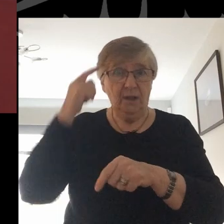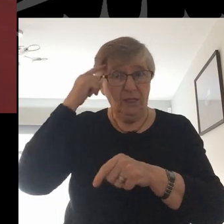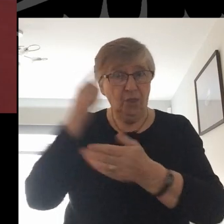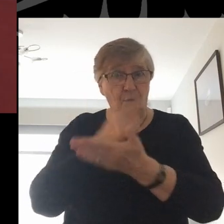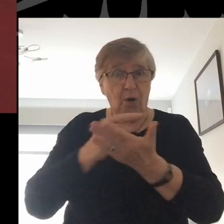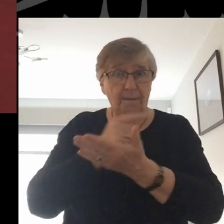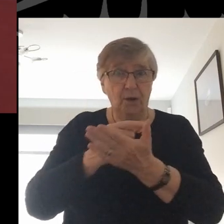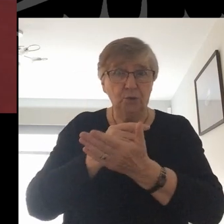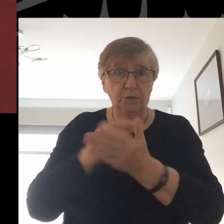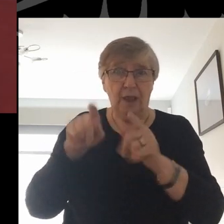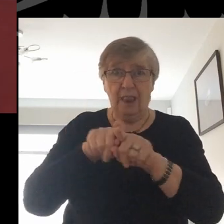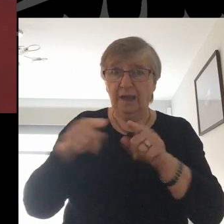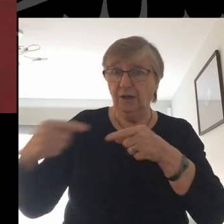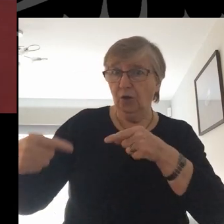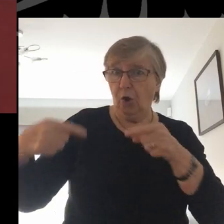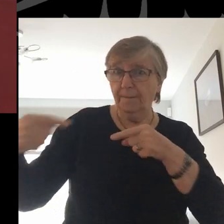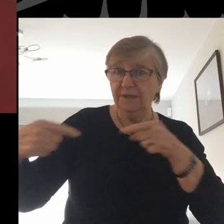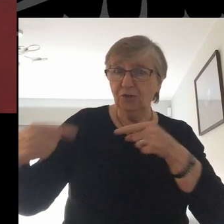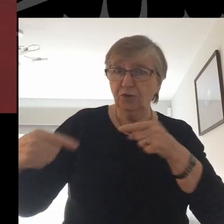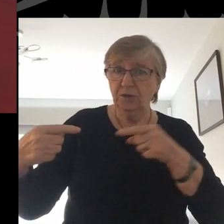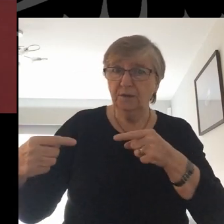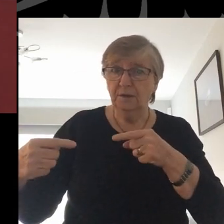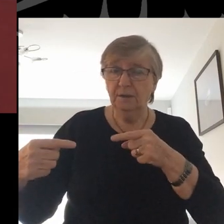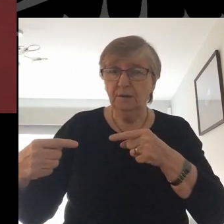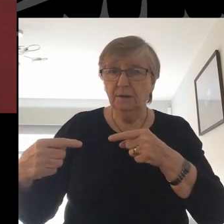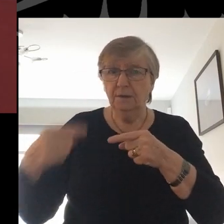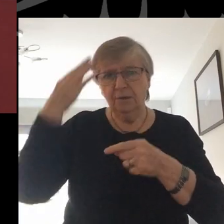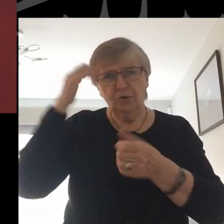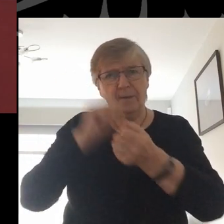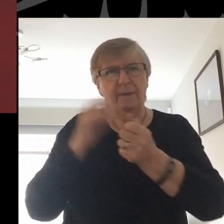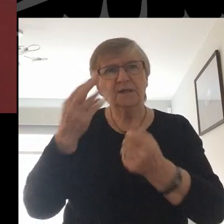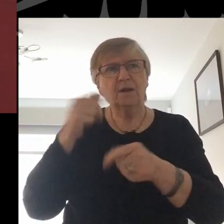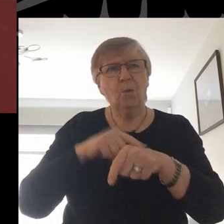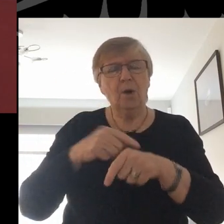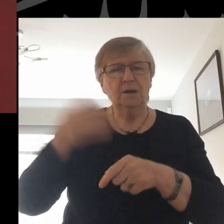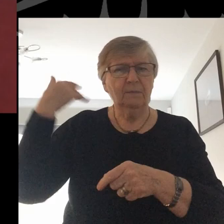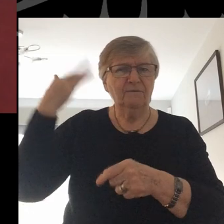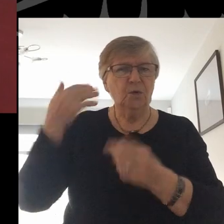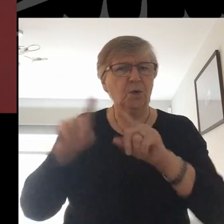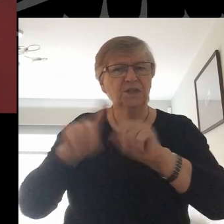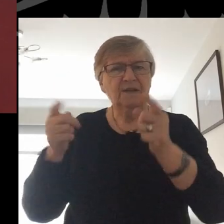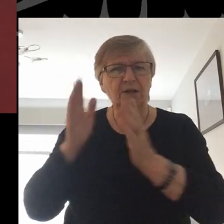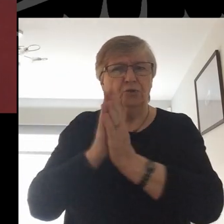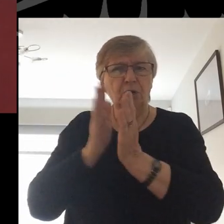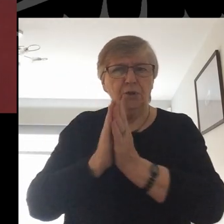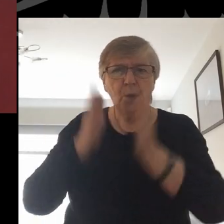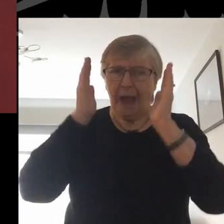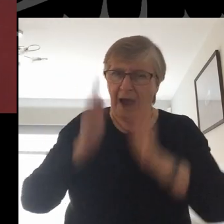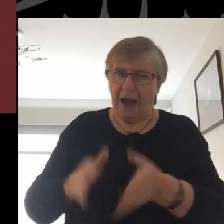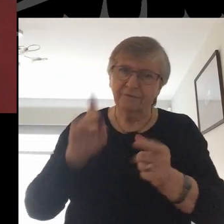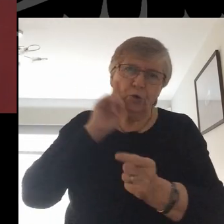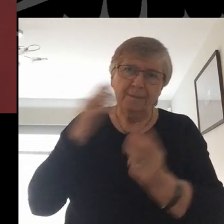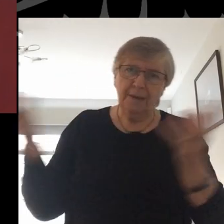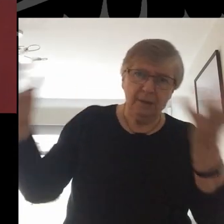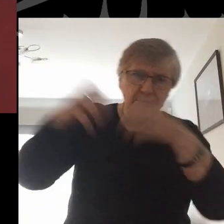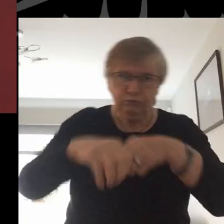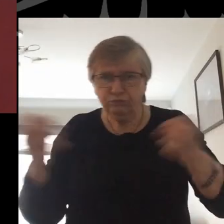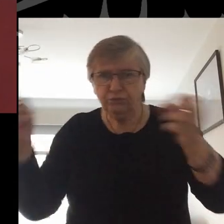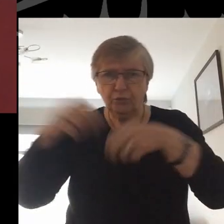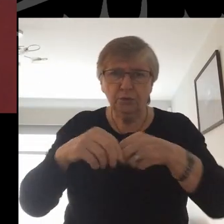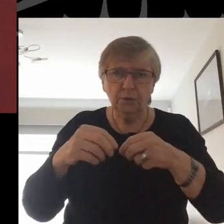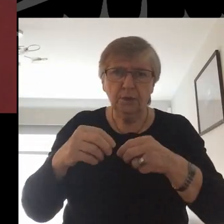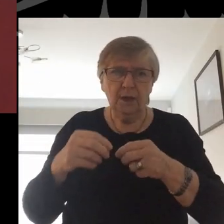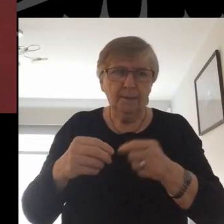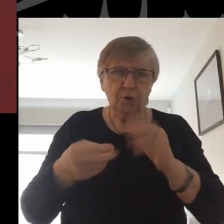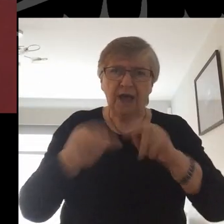about as a spirit of competition. I remember someone in one of my previous charges saying to me, we've got to get folks together, get them into the church, because